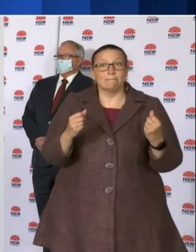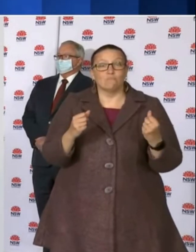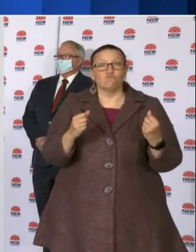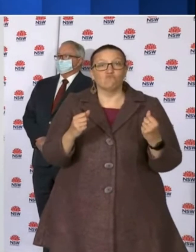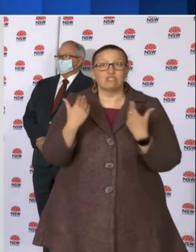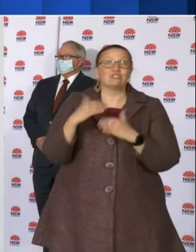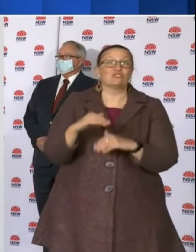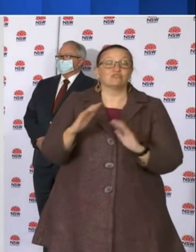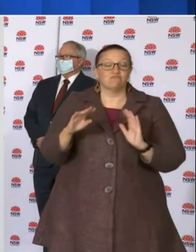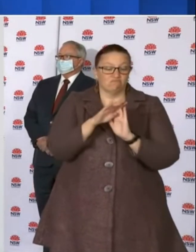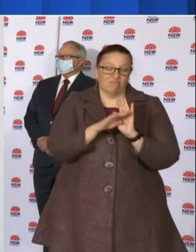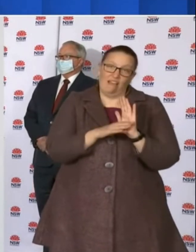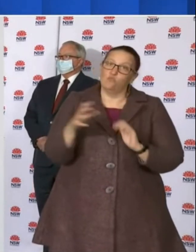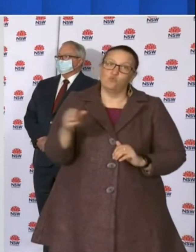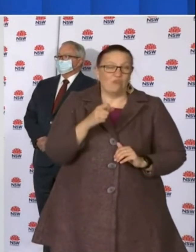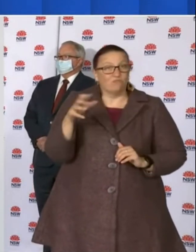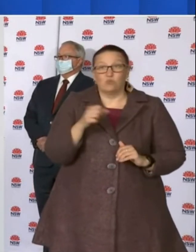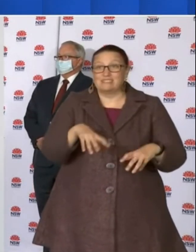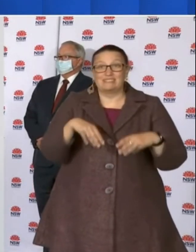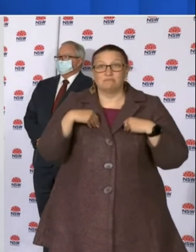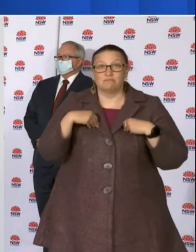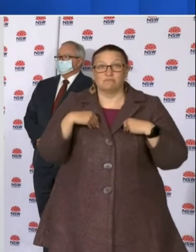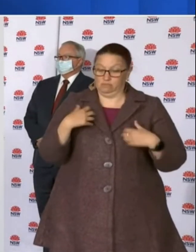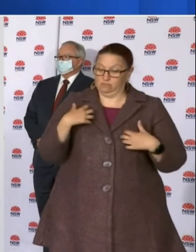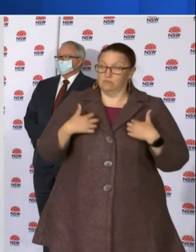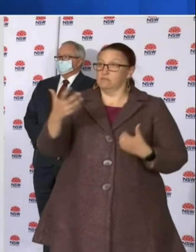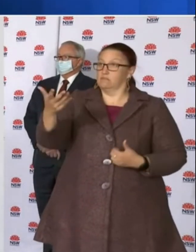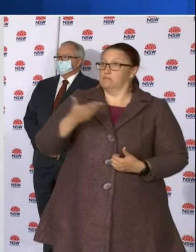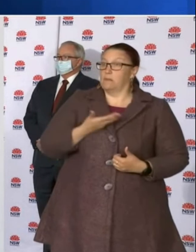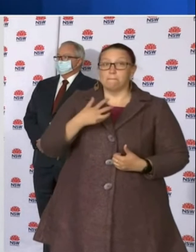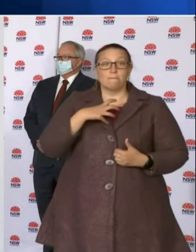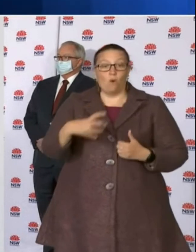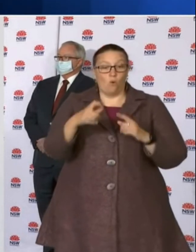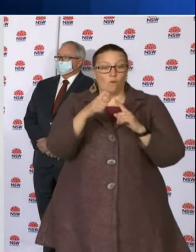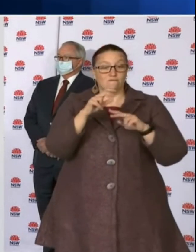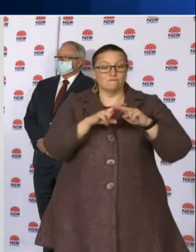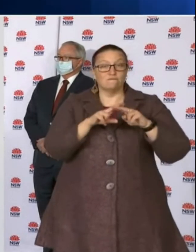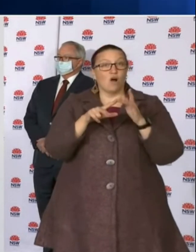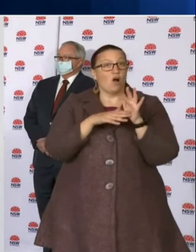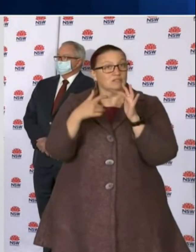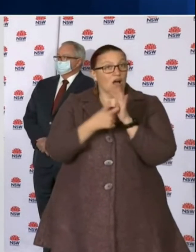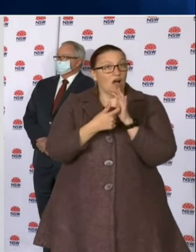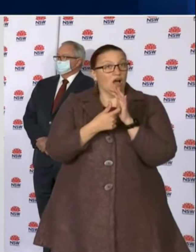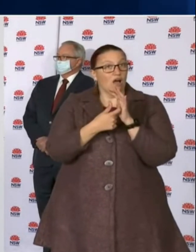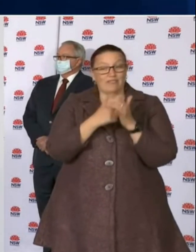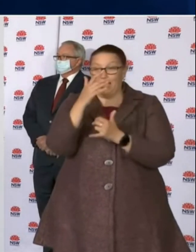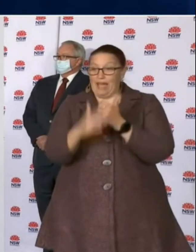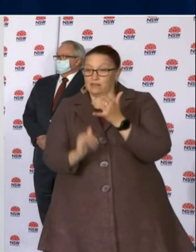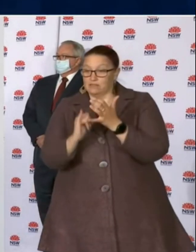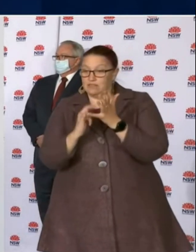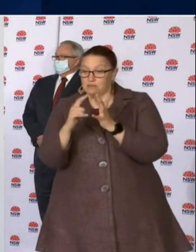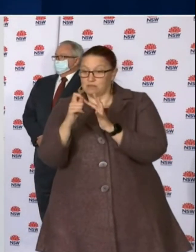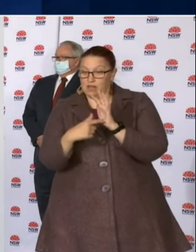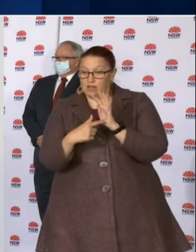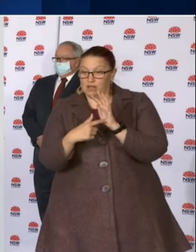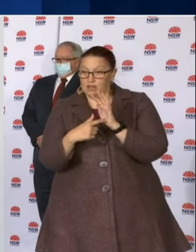think that's accepted. And we're looking forward to those extra doses in the end, that are coming by the end of September. And by the end of October, there'll be a